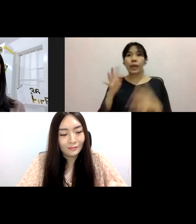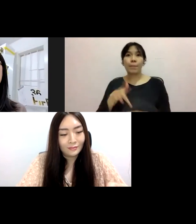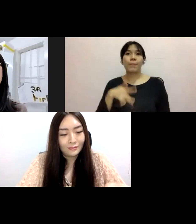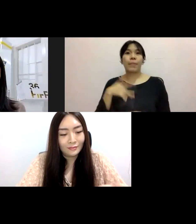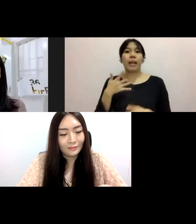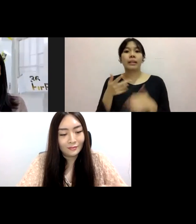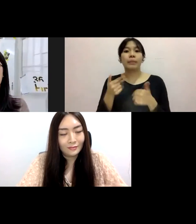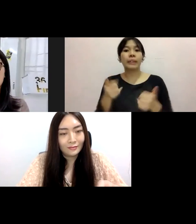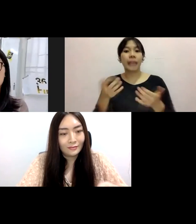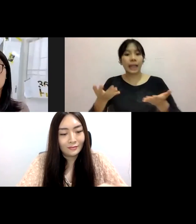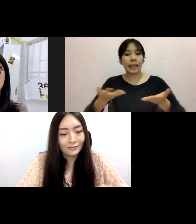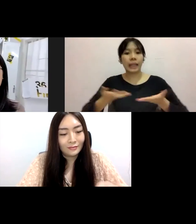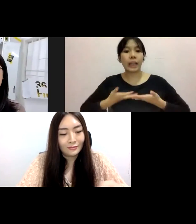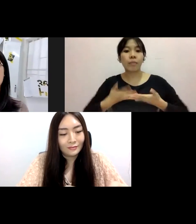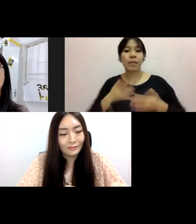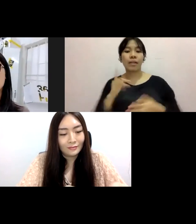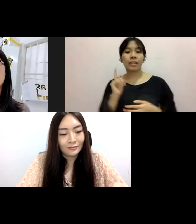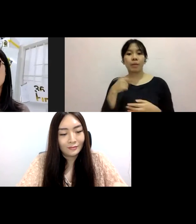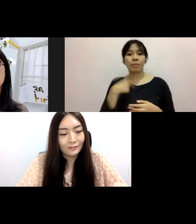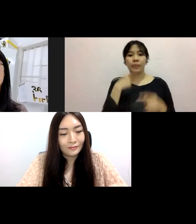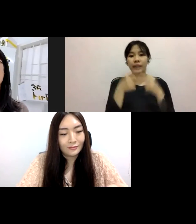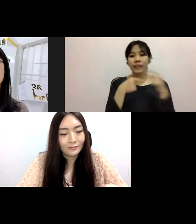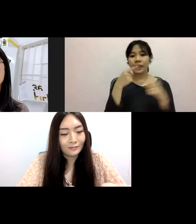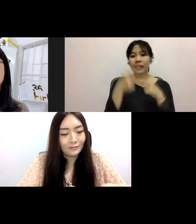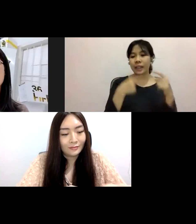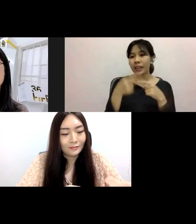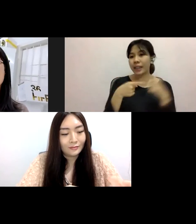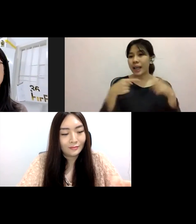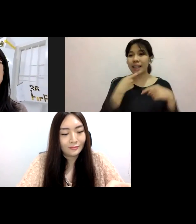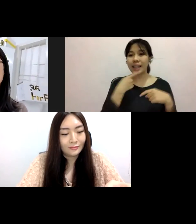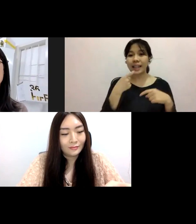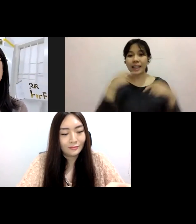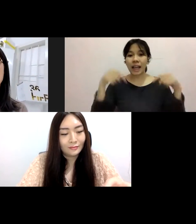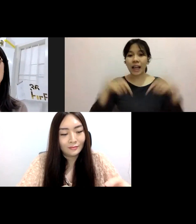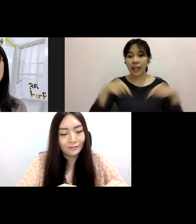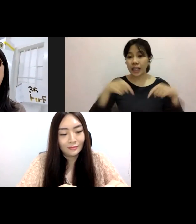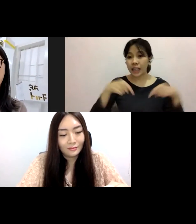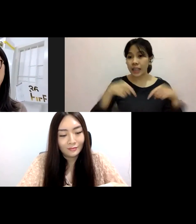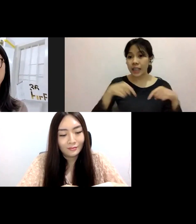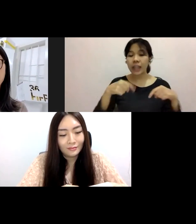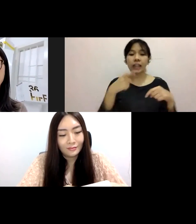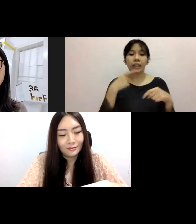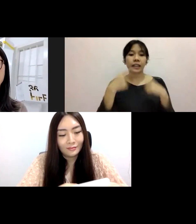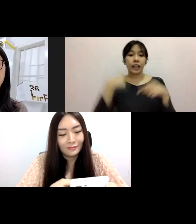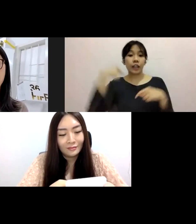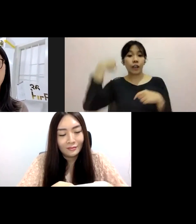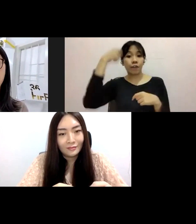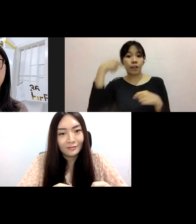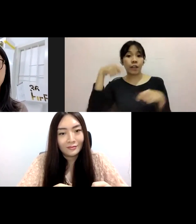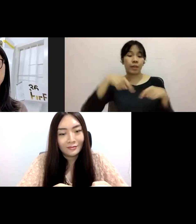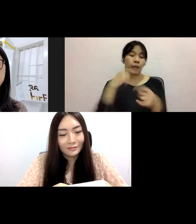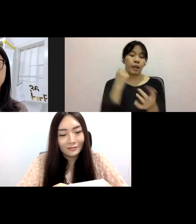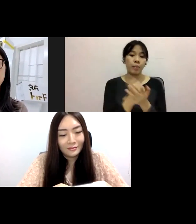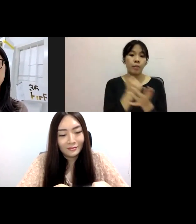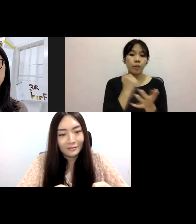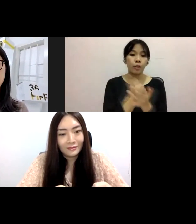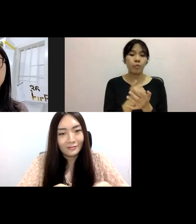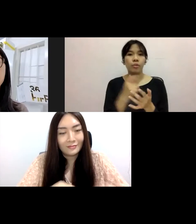I mean, the story of the story about fitting in, and yeah, it's really universal